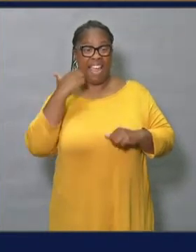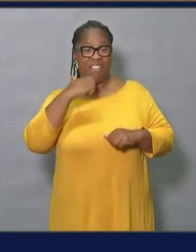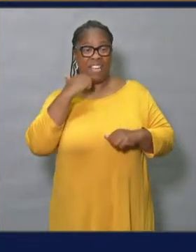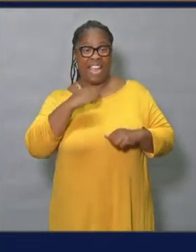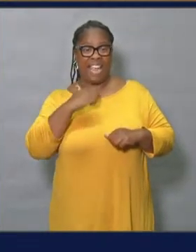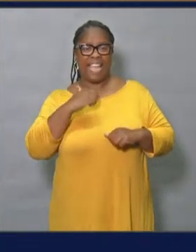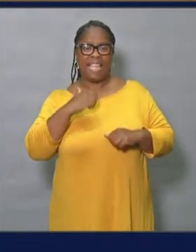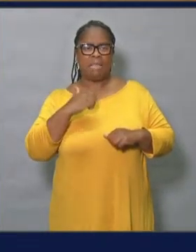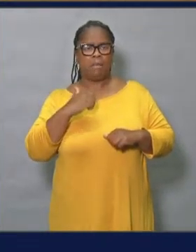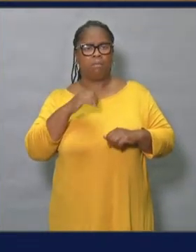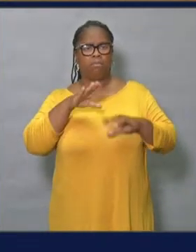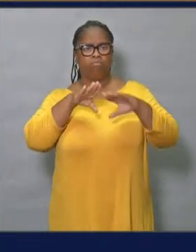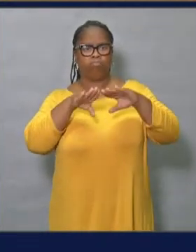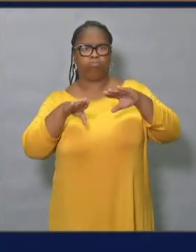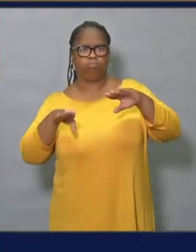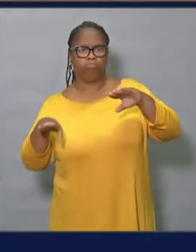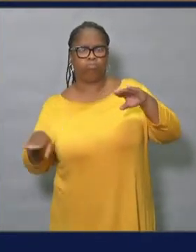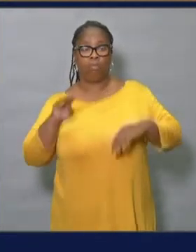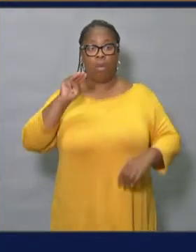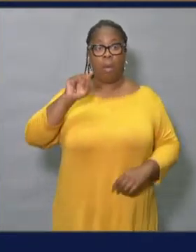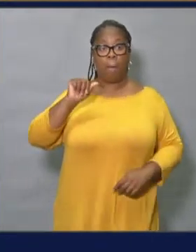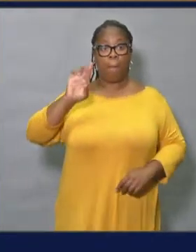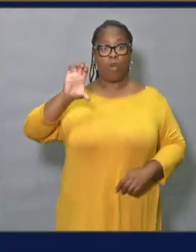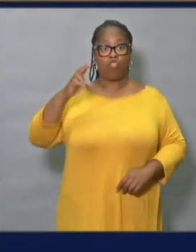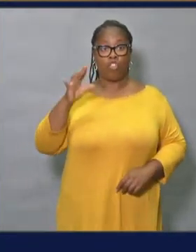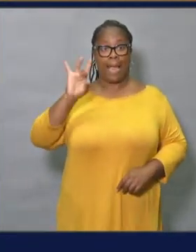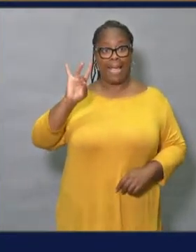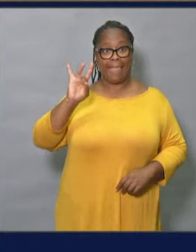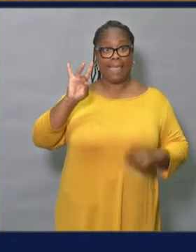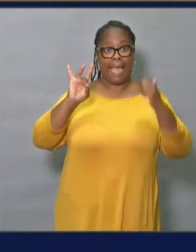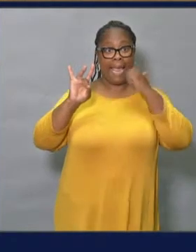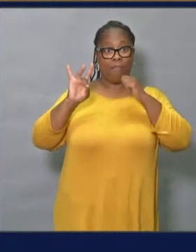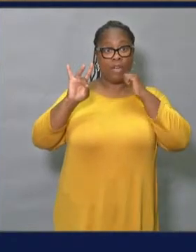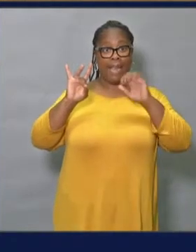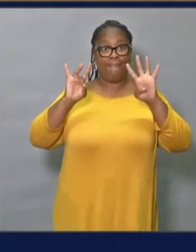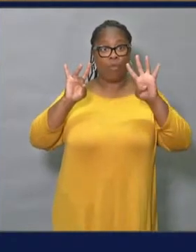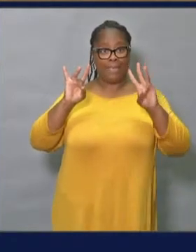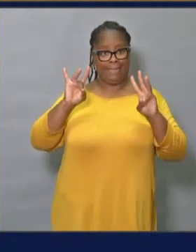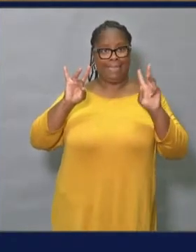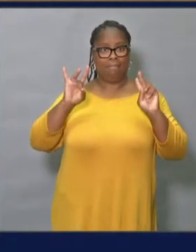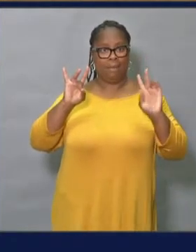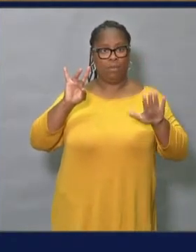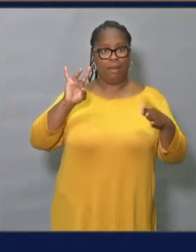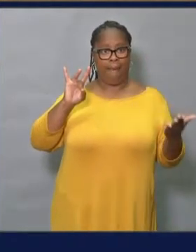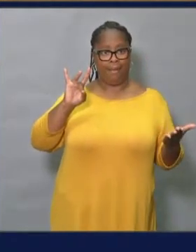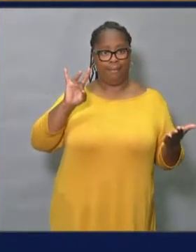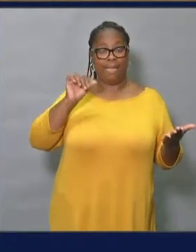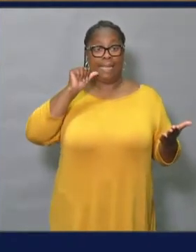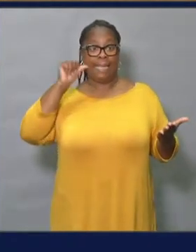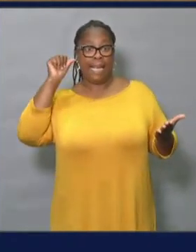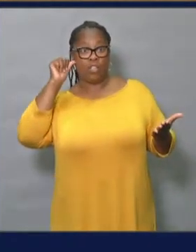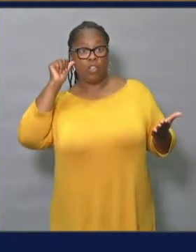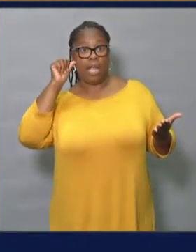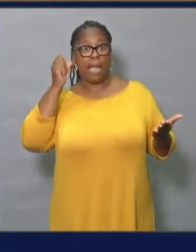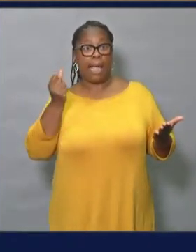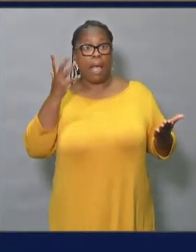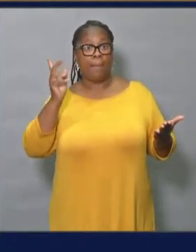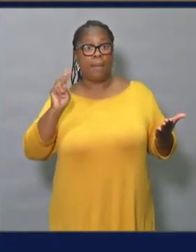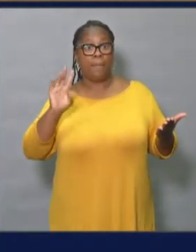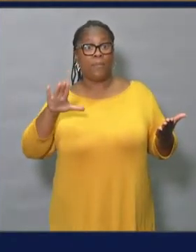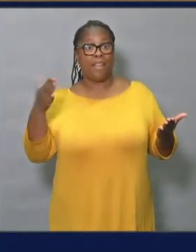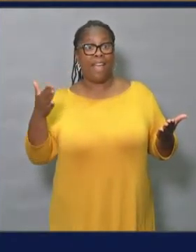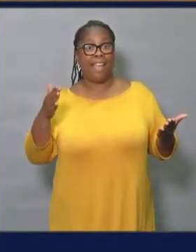March 8th, our average daily deaths was 46, and as of yesterday, the average daily death was 18